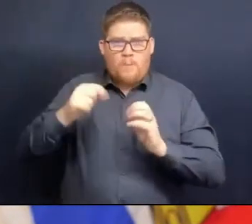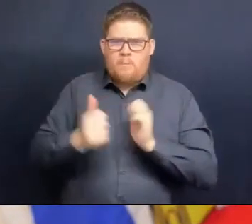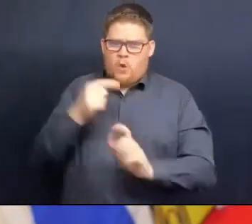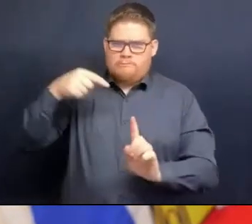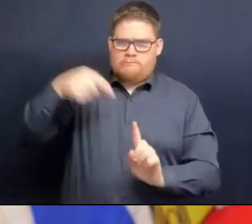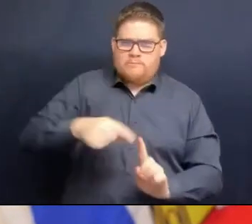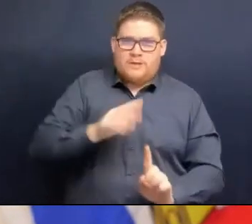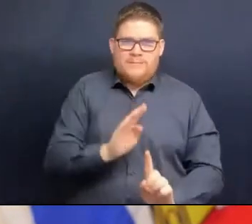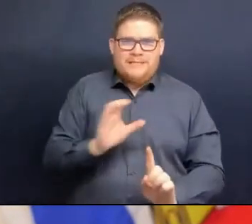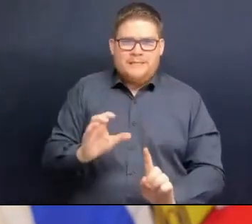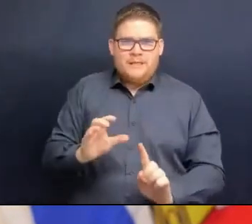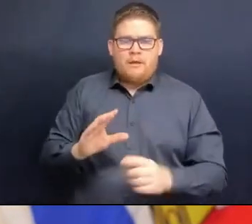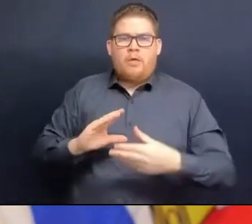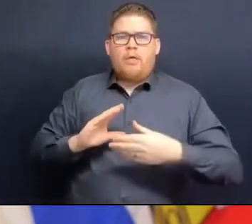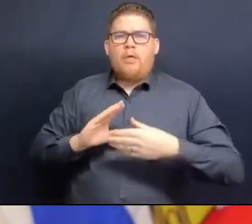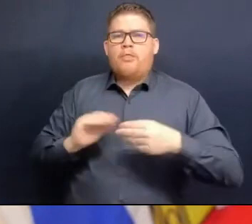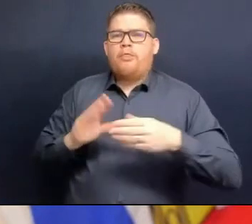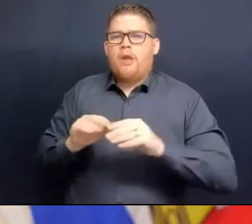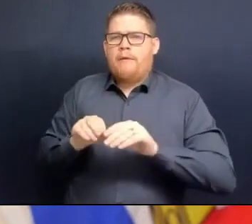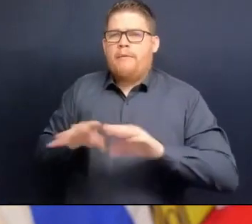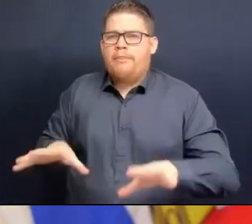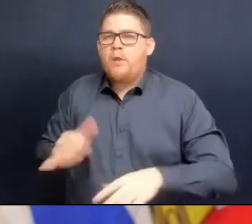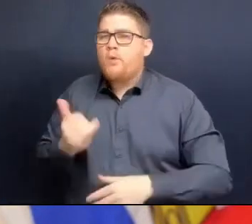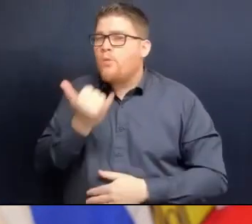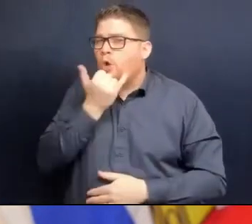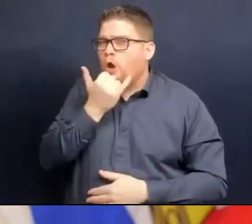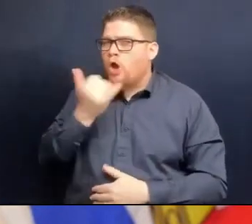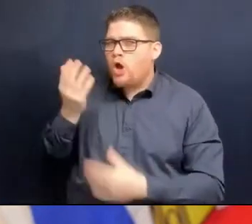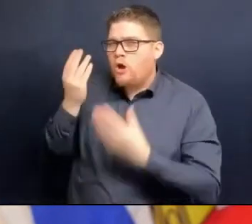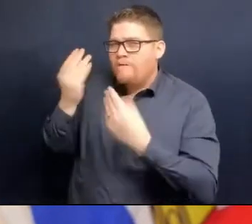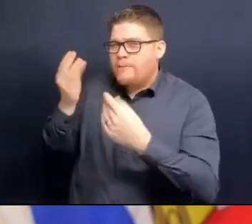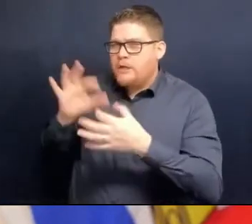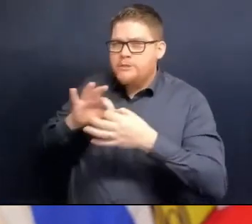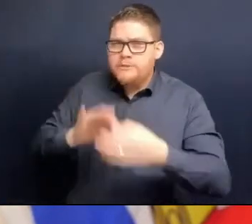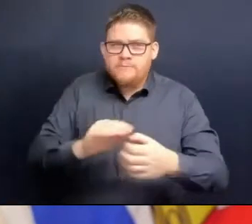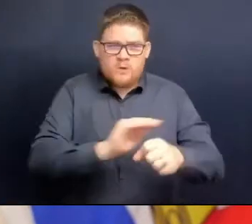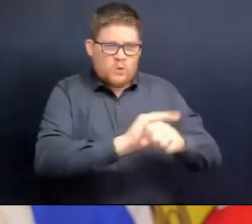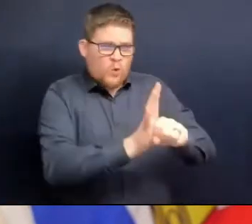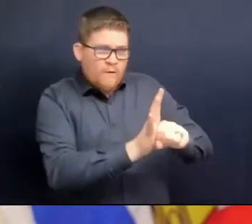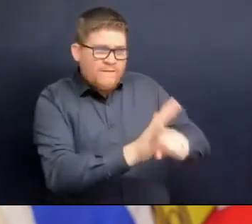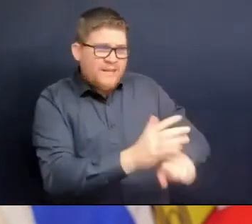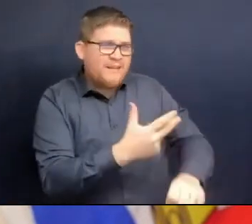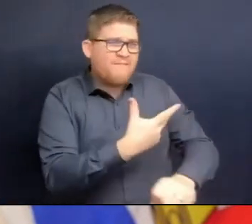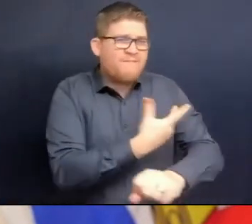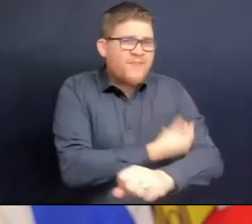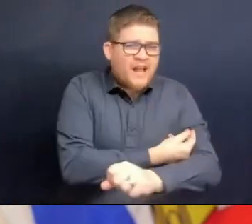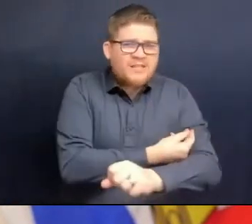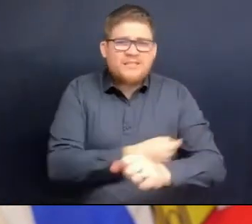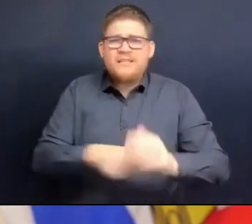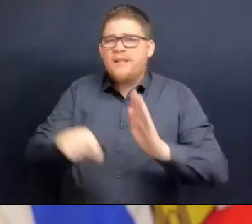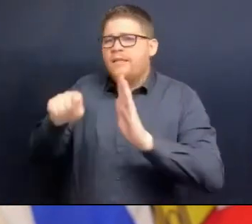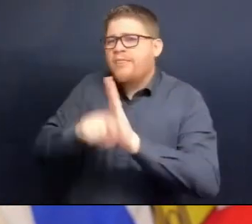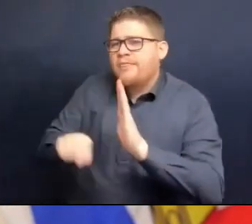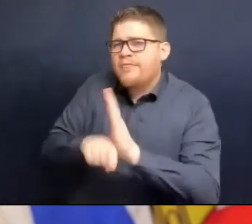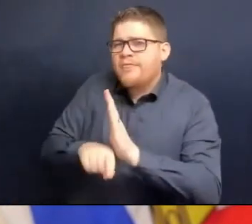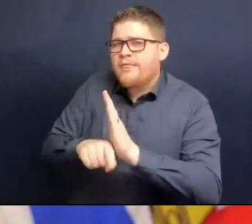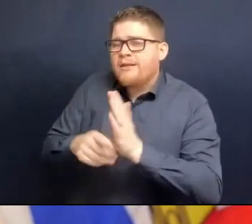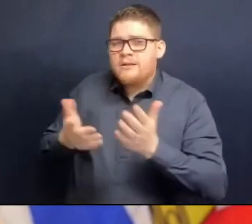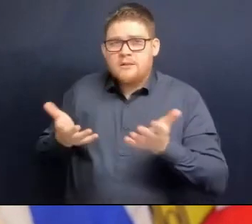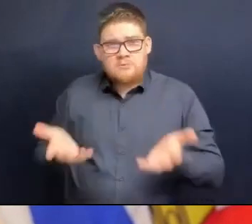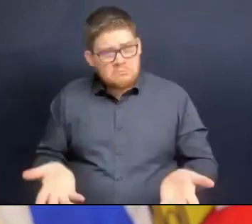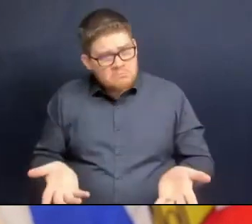disturbing misinformation about COVID-19 and about vaccines. Does that concern you?